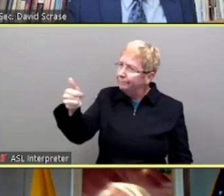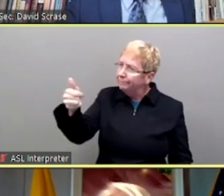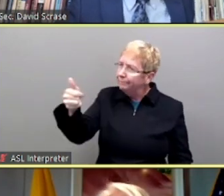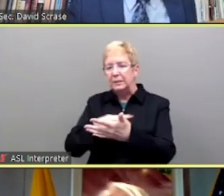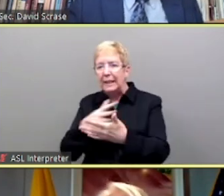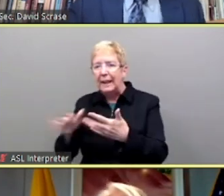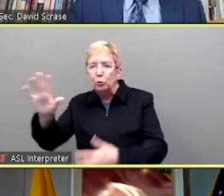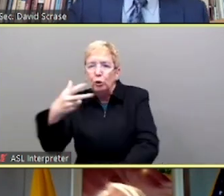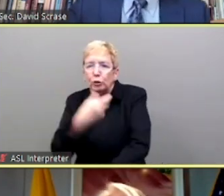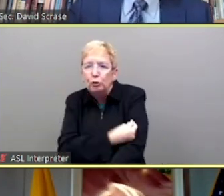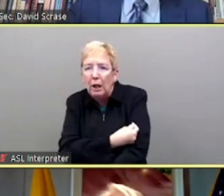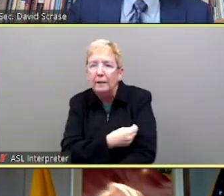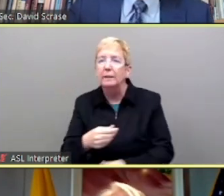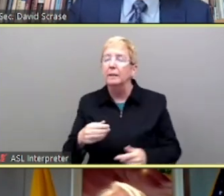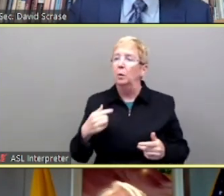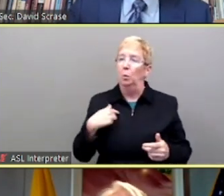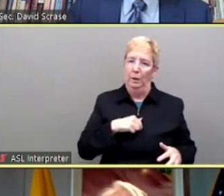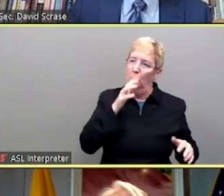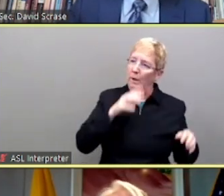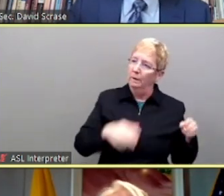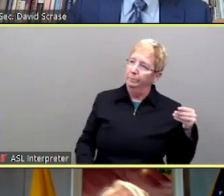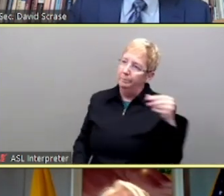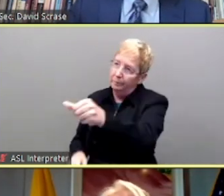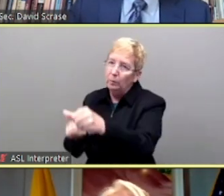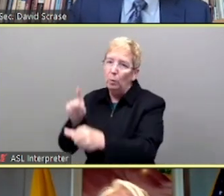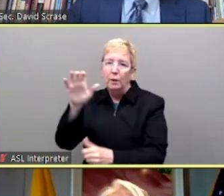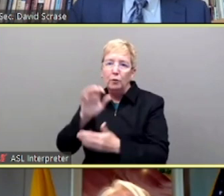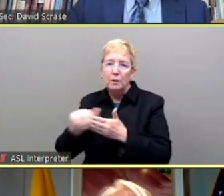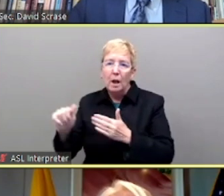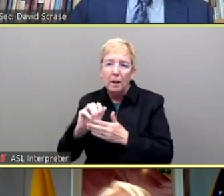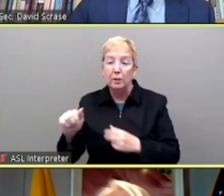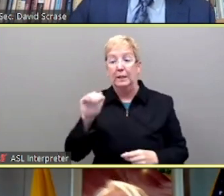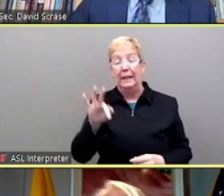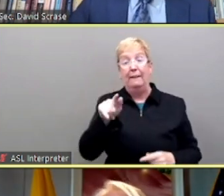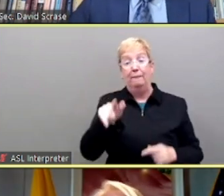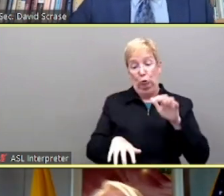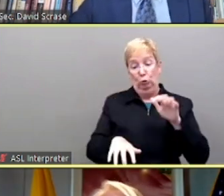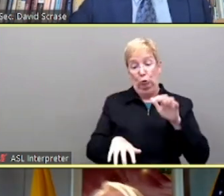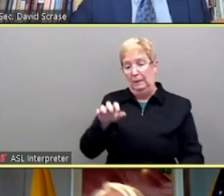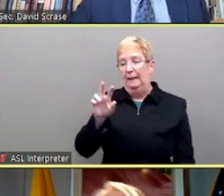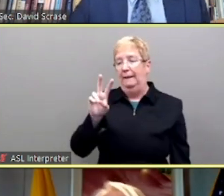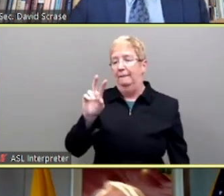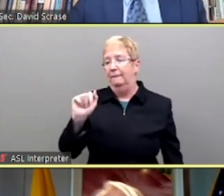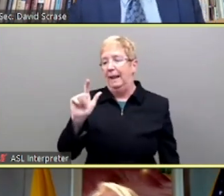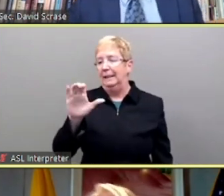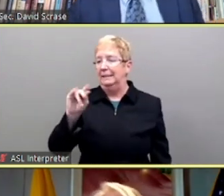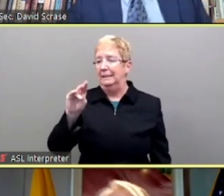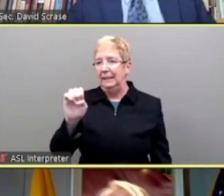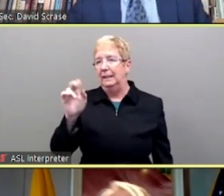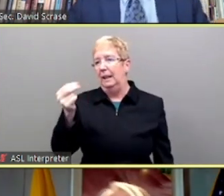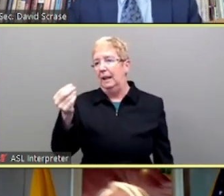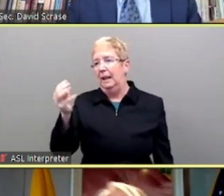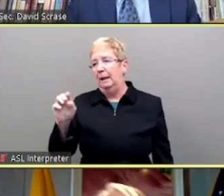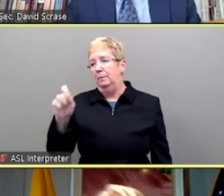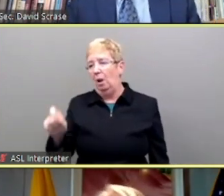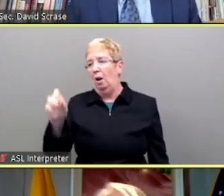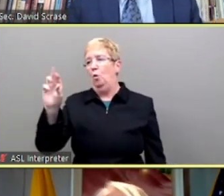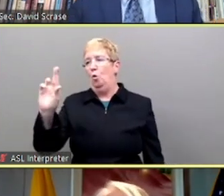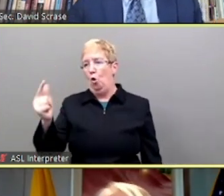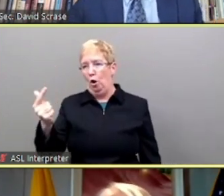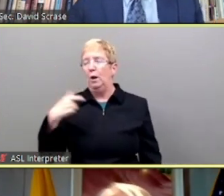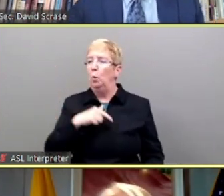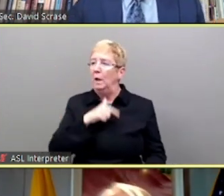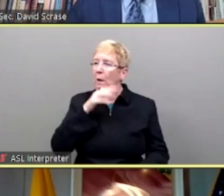incentives, $100. If you go to vaccinenm.org right now, we will direct you and help navigate to